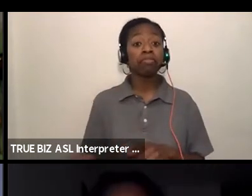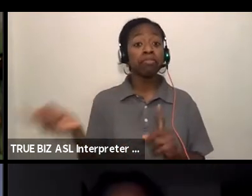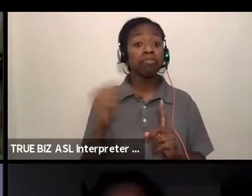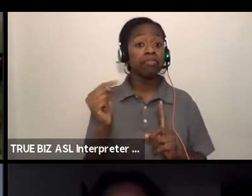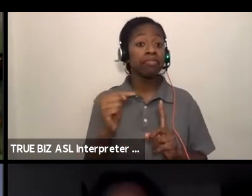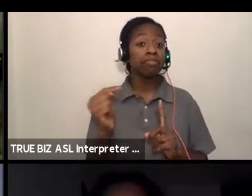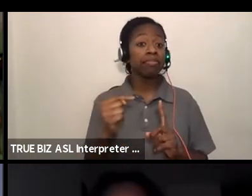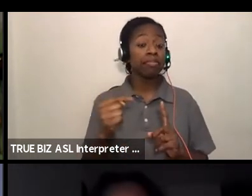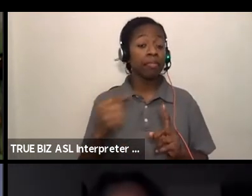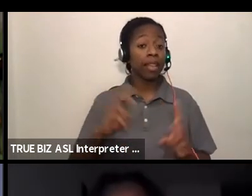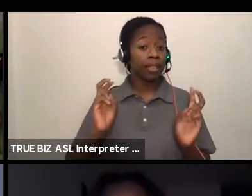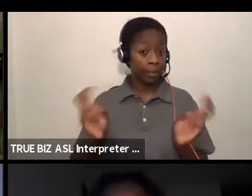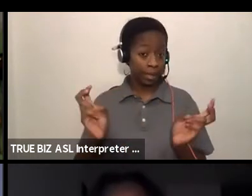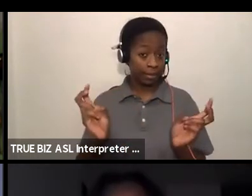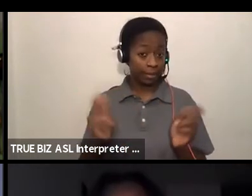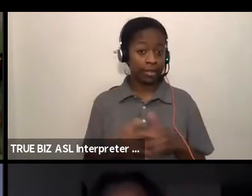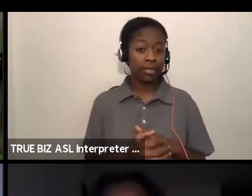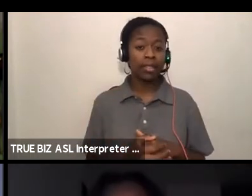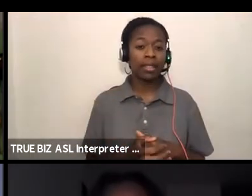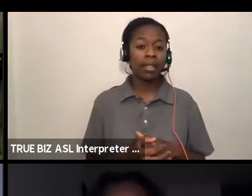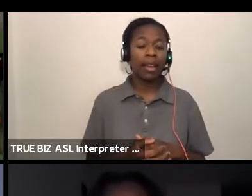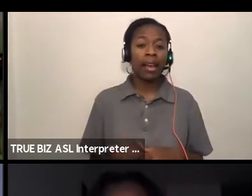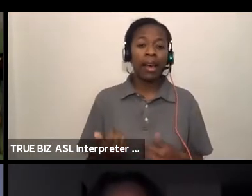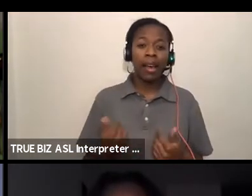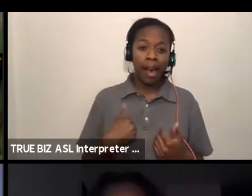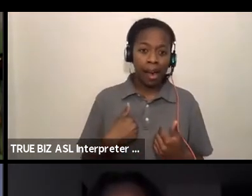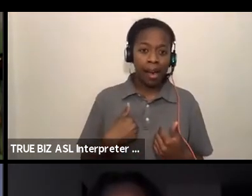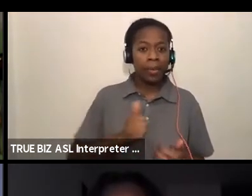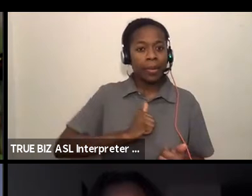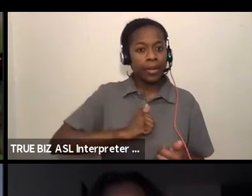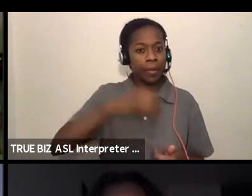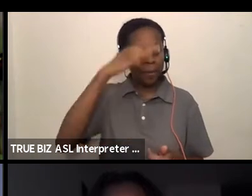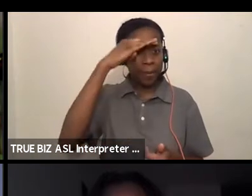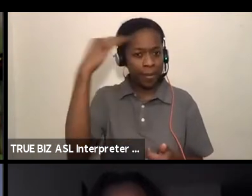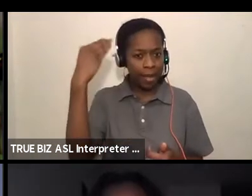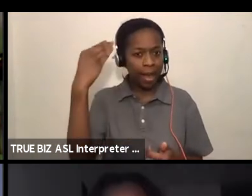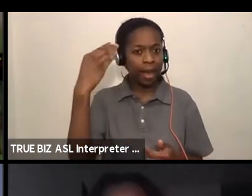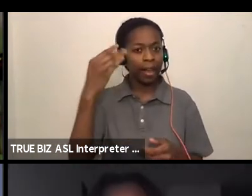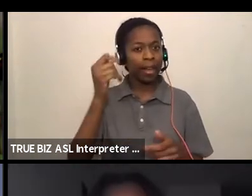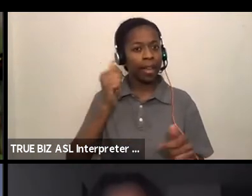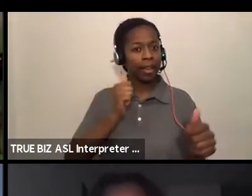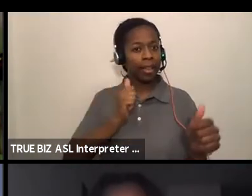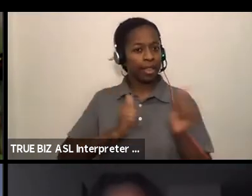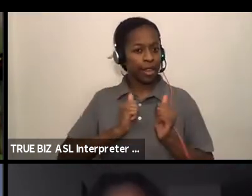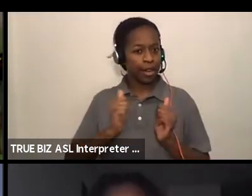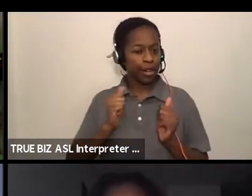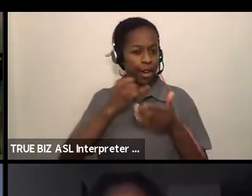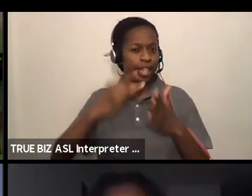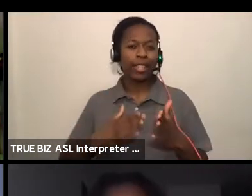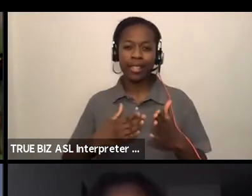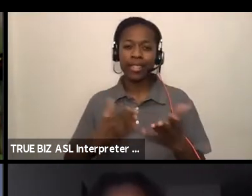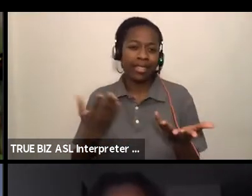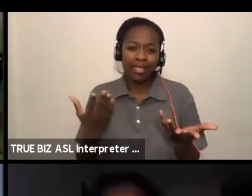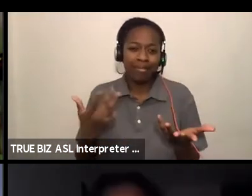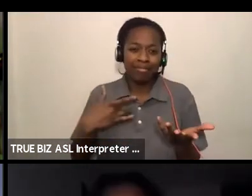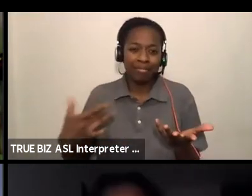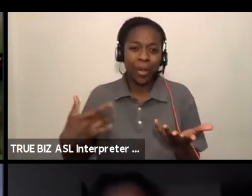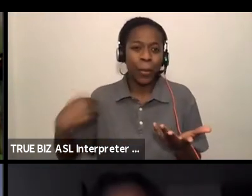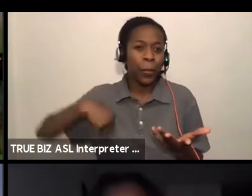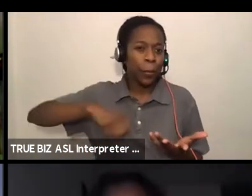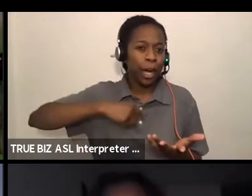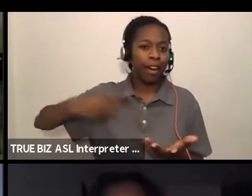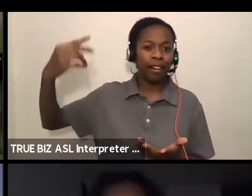hand, I think as a Black theater artist, you're always going to be overlooked. It's something that you have to like